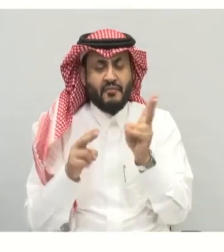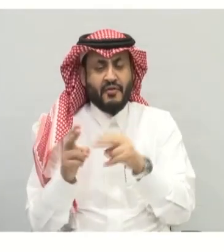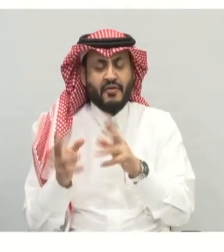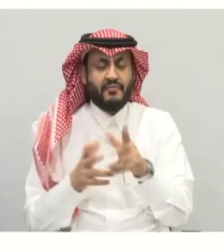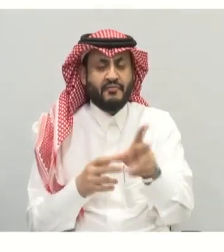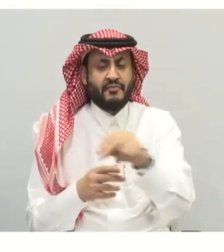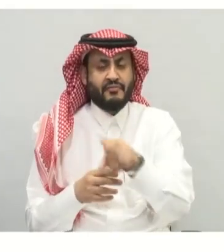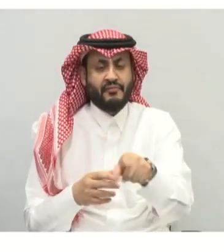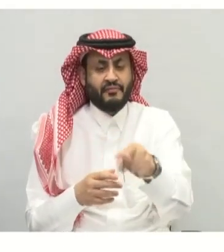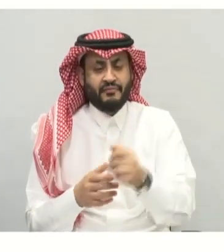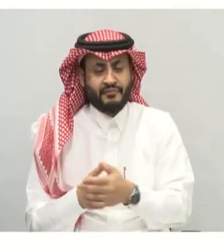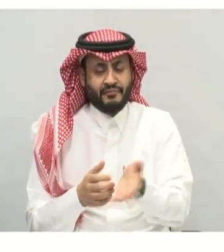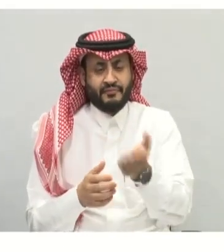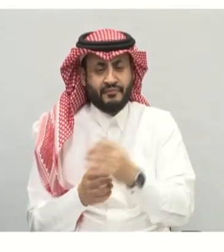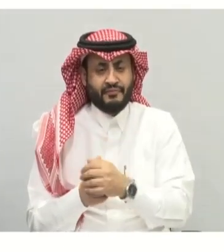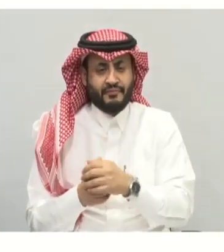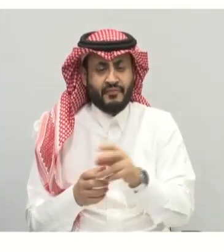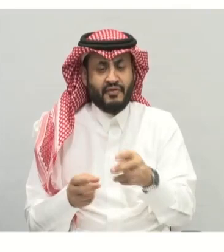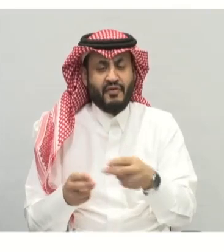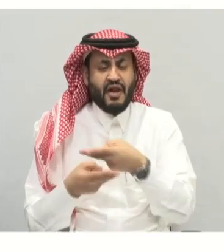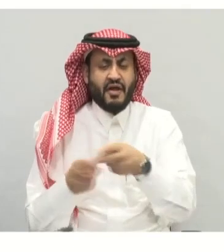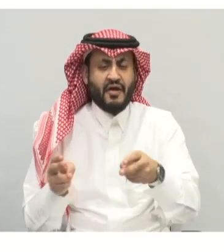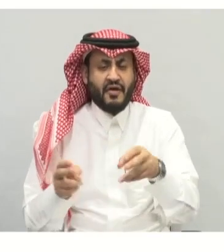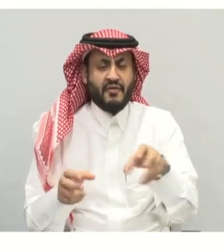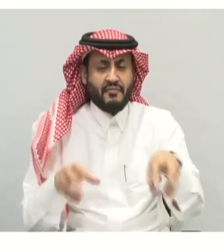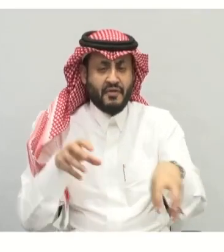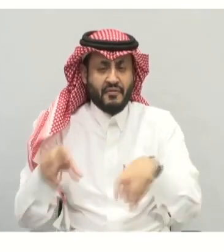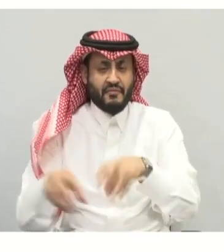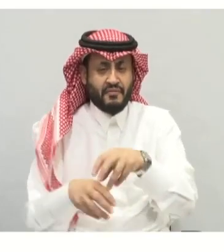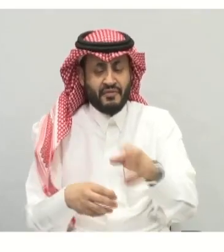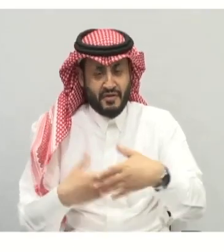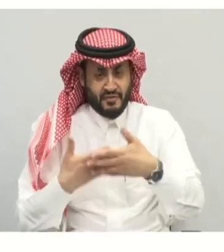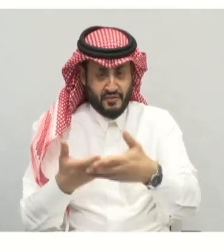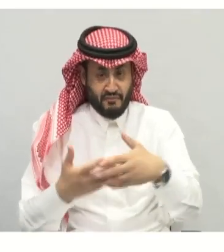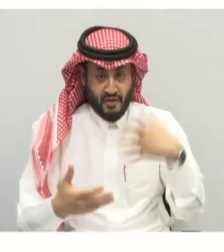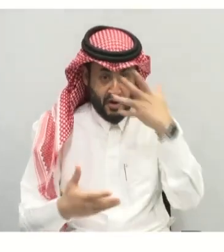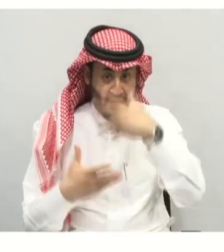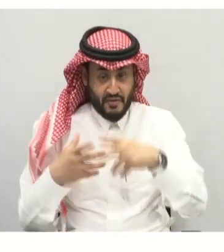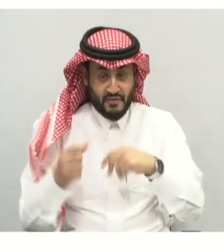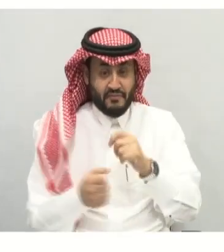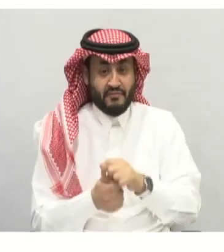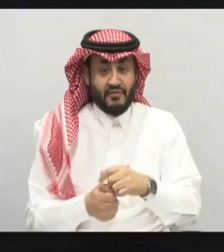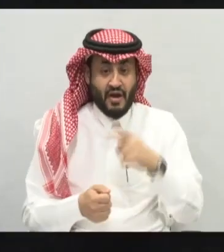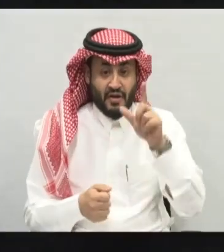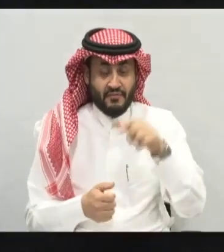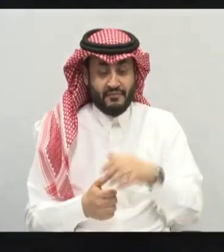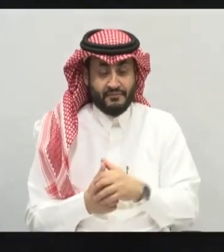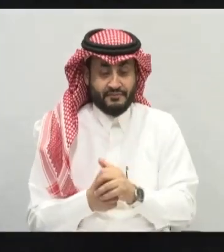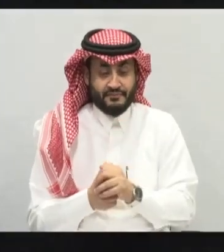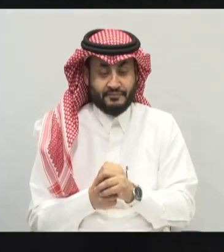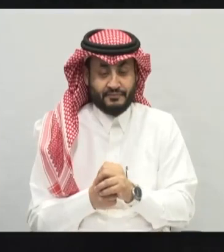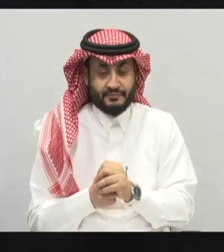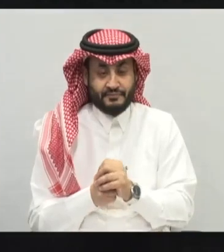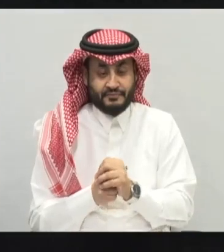like the one above about using different countries and you can express surprise at some of the things we mentioned so we said that